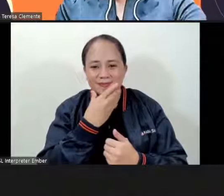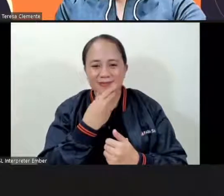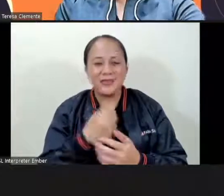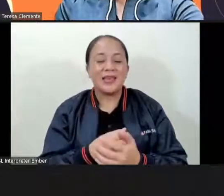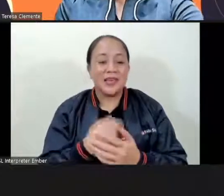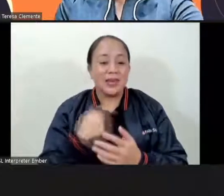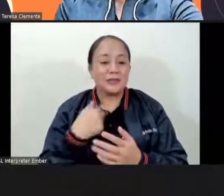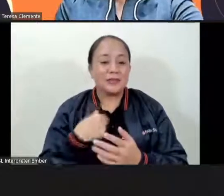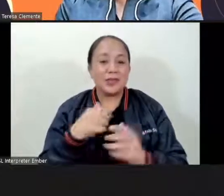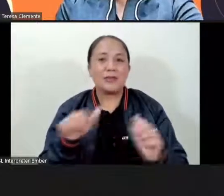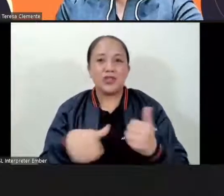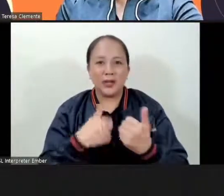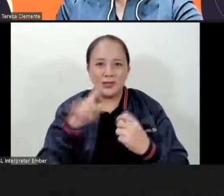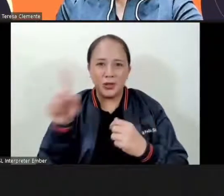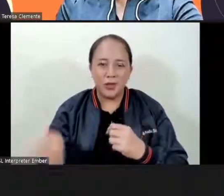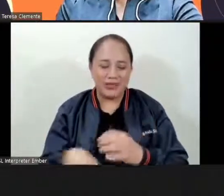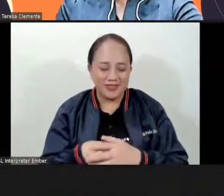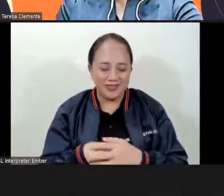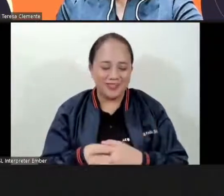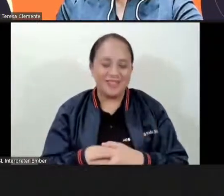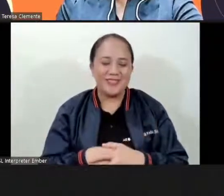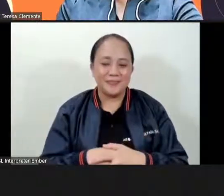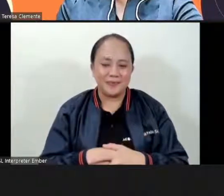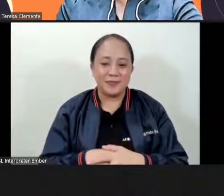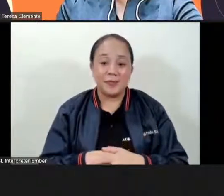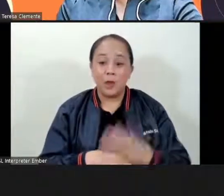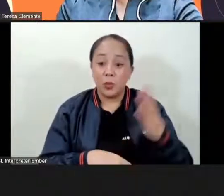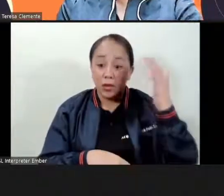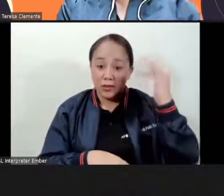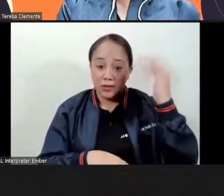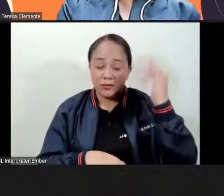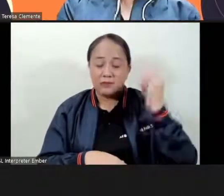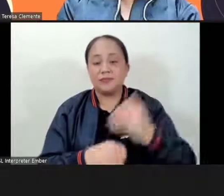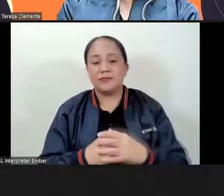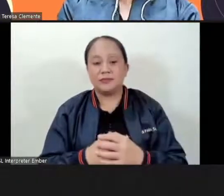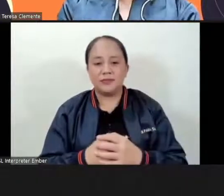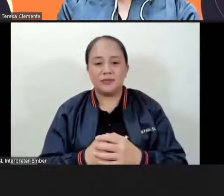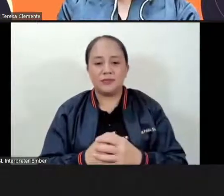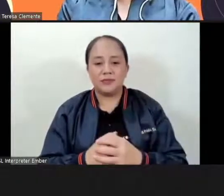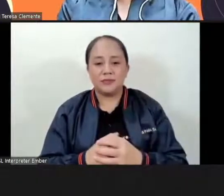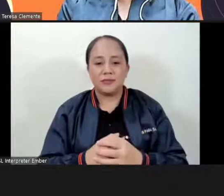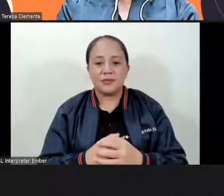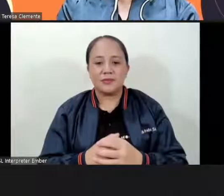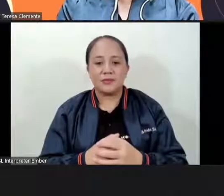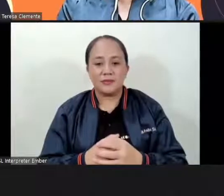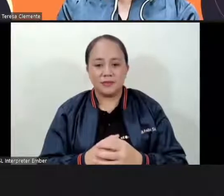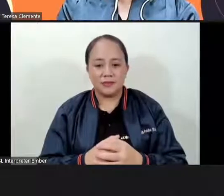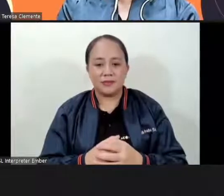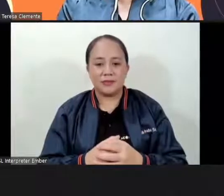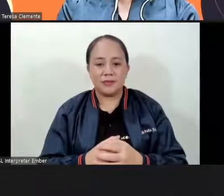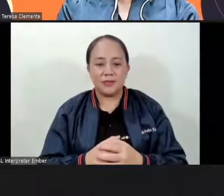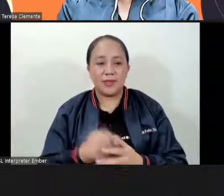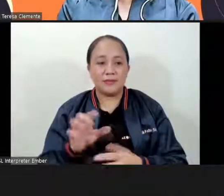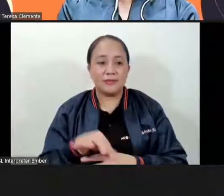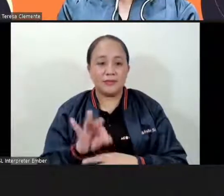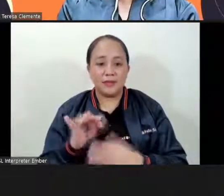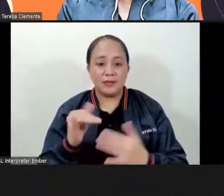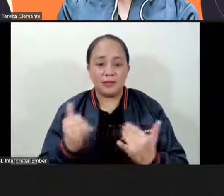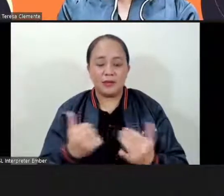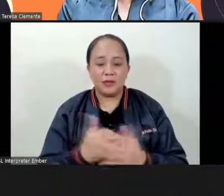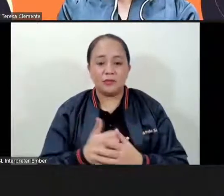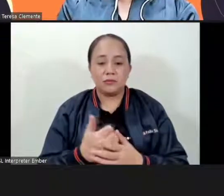Challenging yung tanong. Opo. Oo, kasi actually, yan yung isa nating findings talaga.